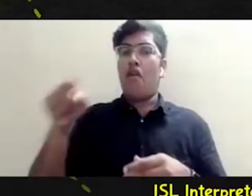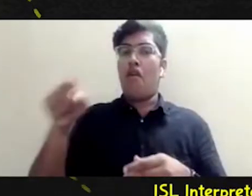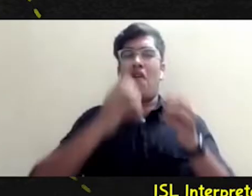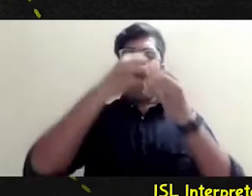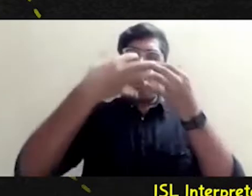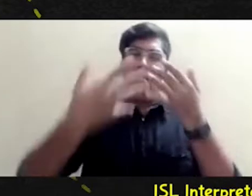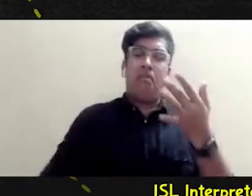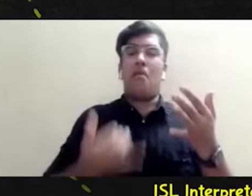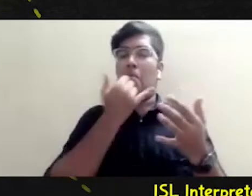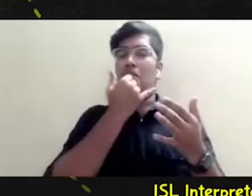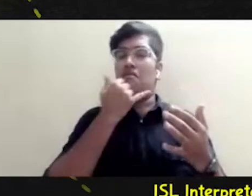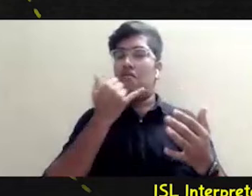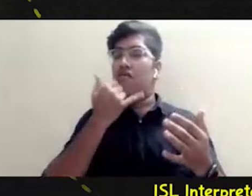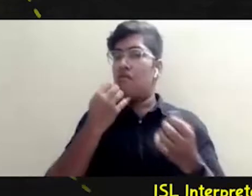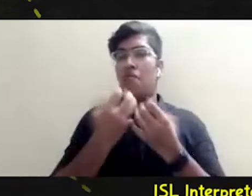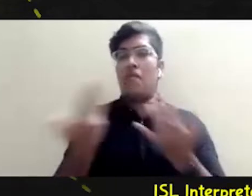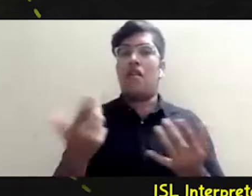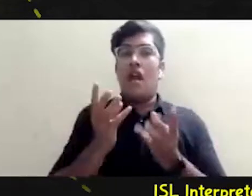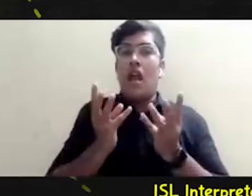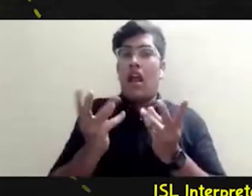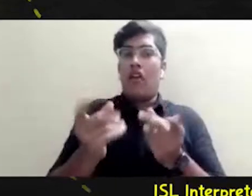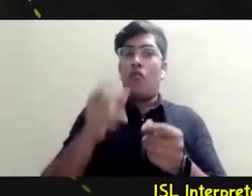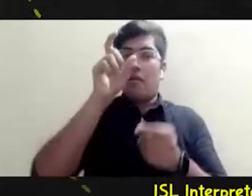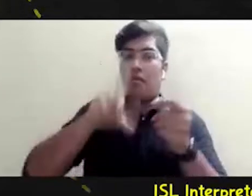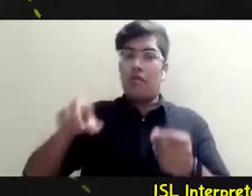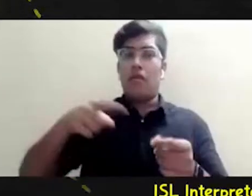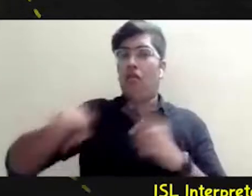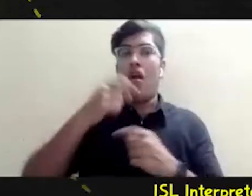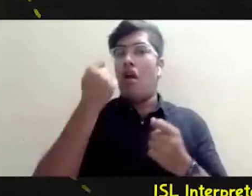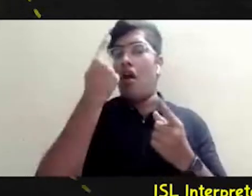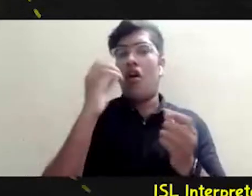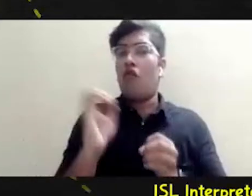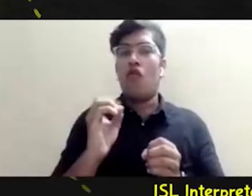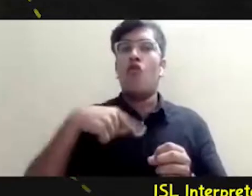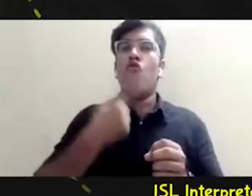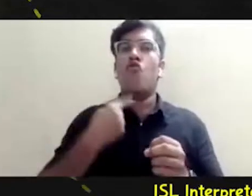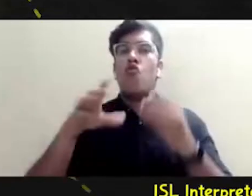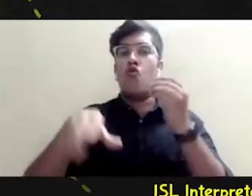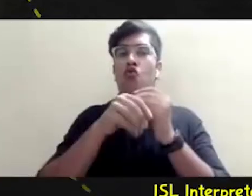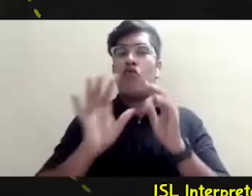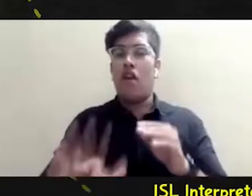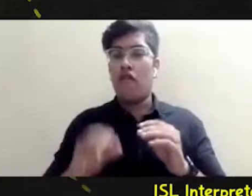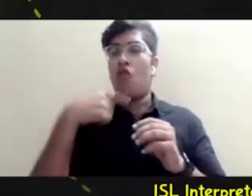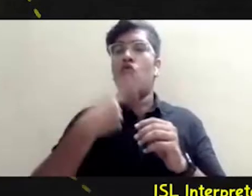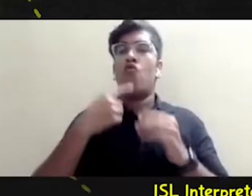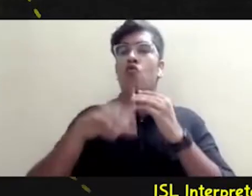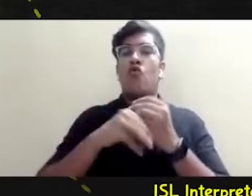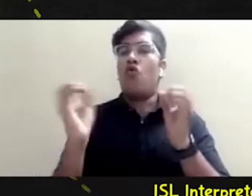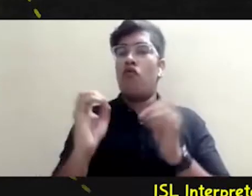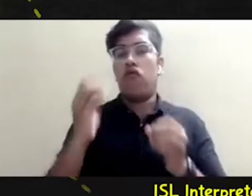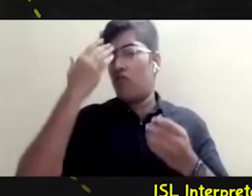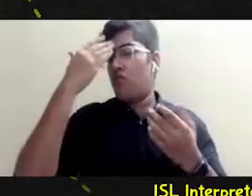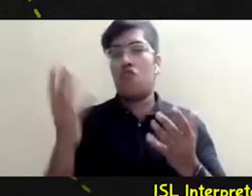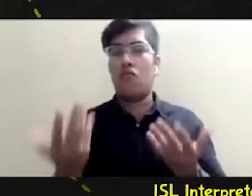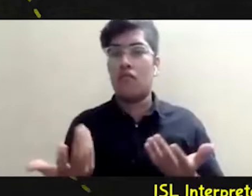this. The enumerators did not understand who is actually included in the others category. There was conflation in the